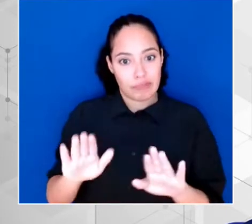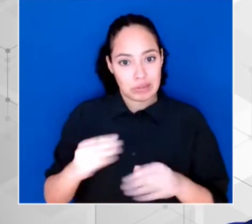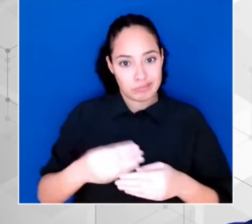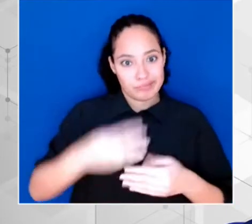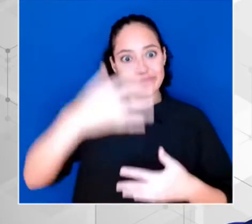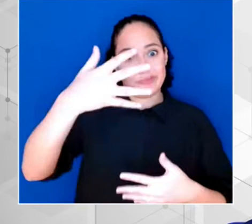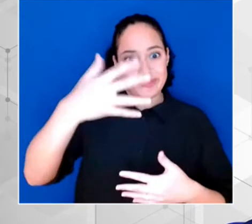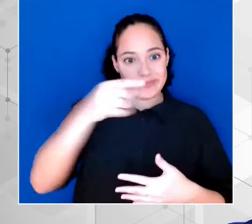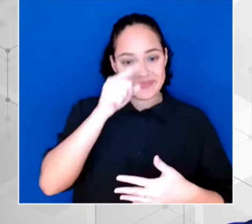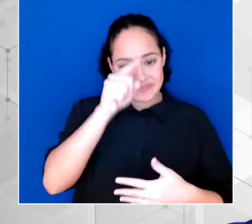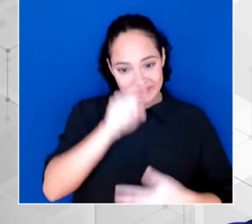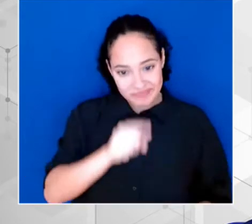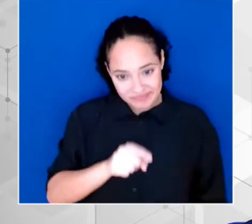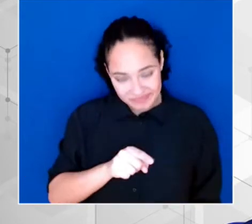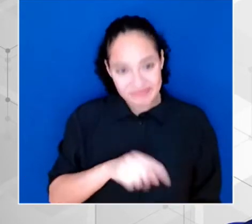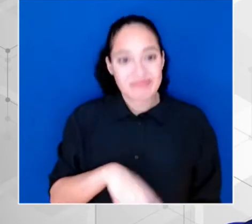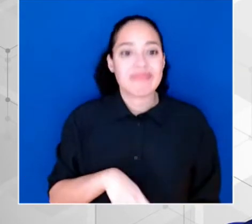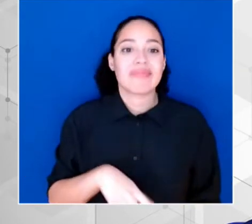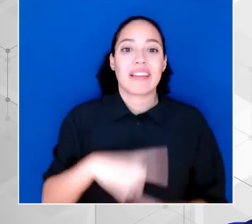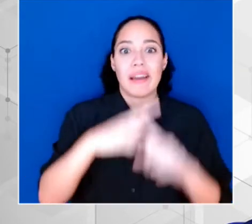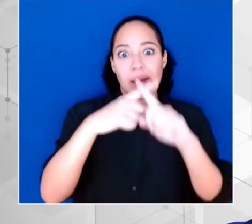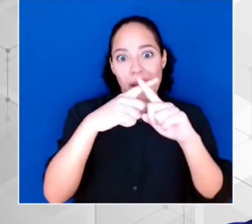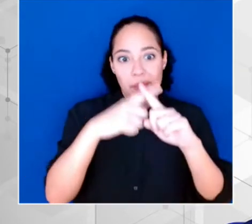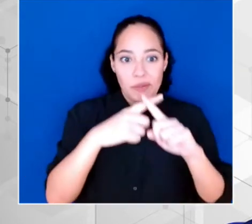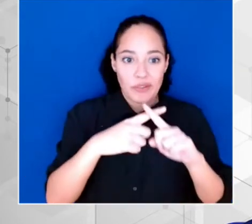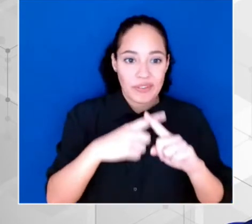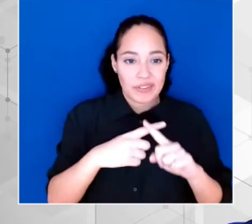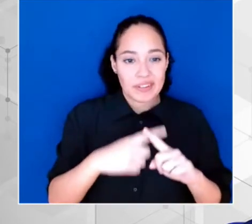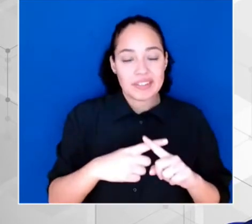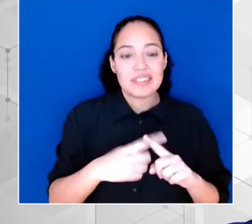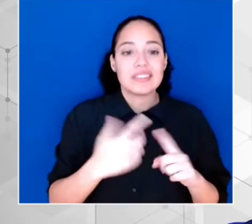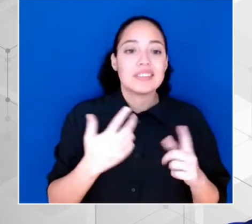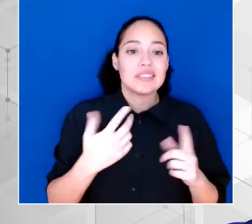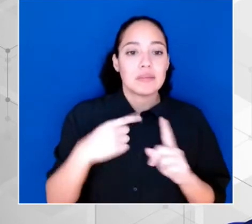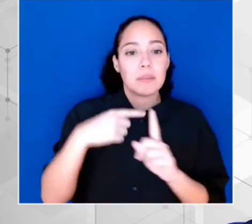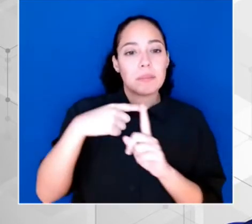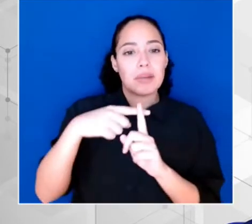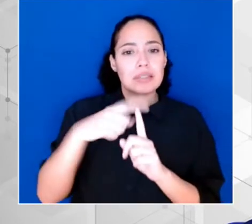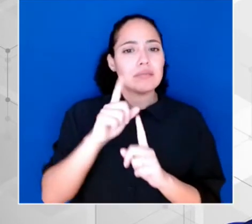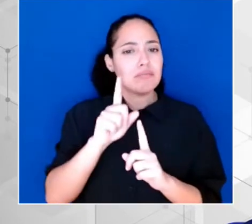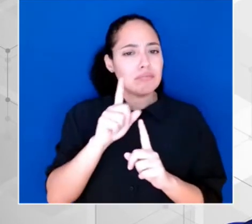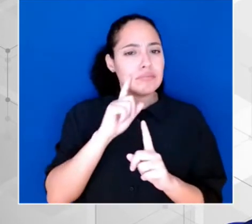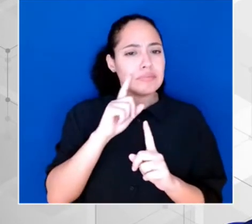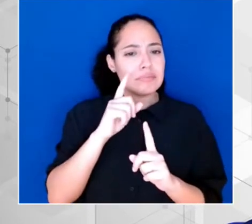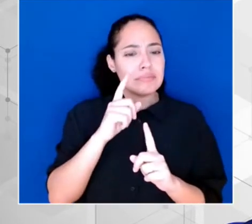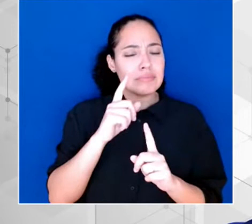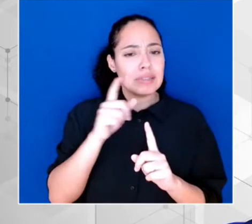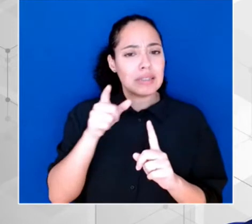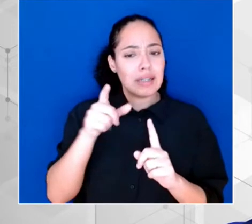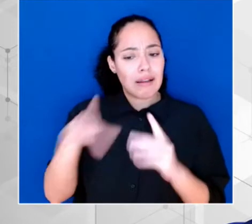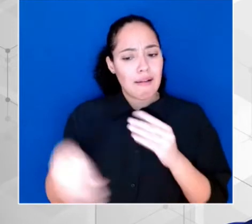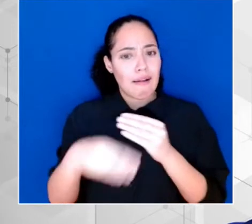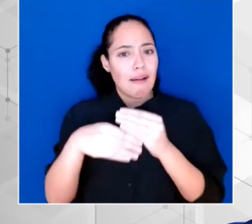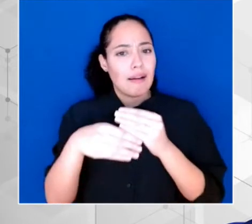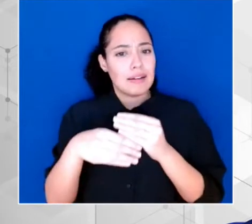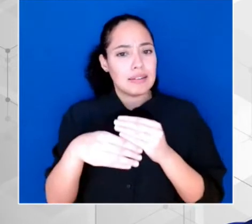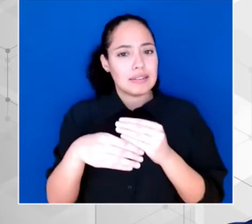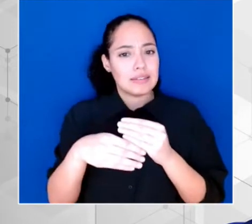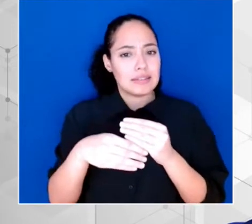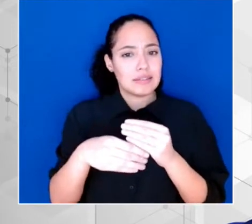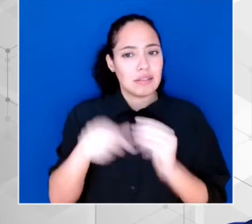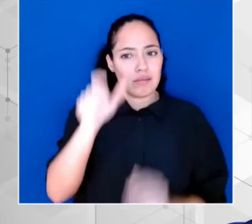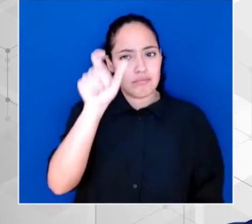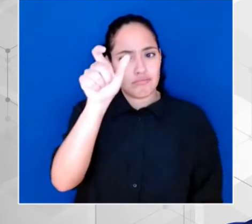error. In this case, we have a very interesting field, which is what principle of